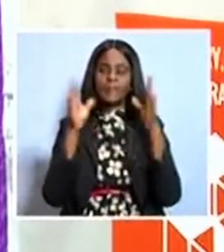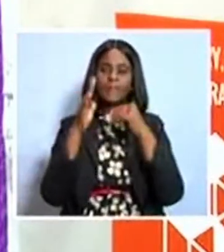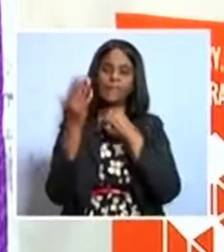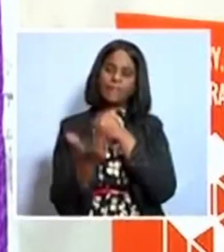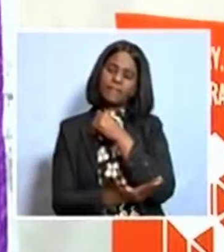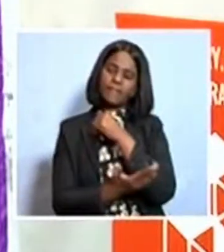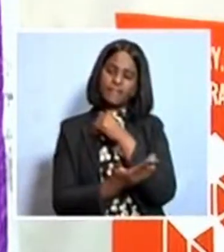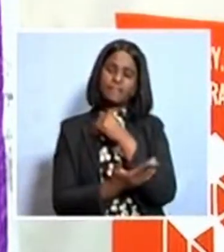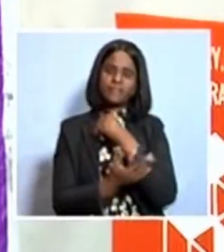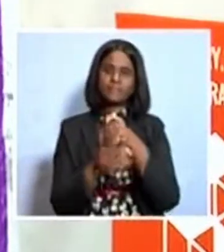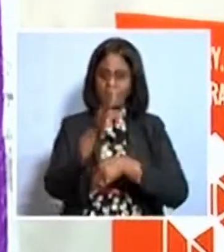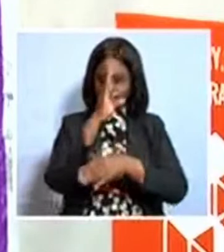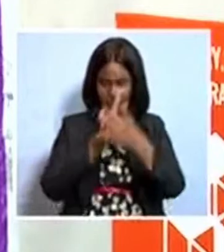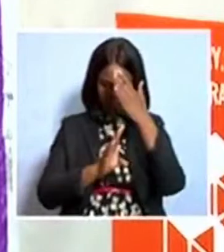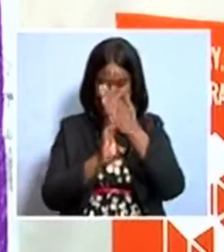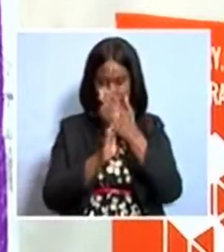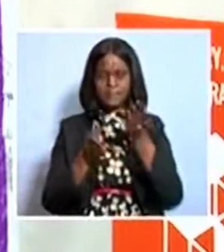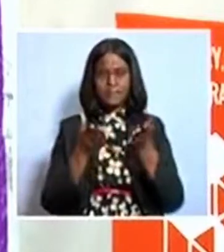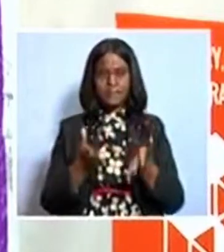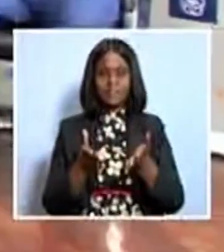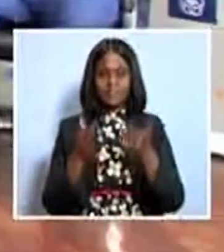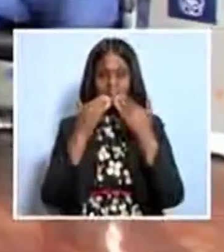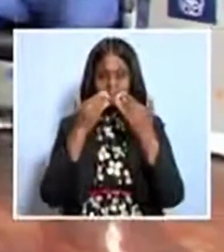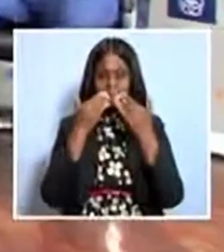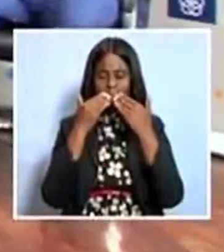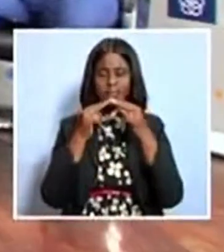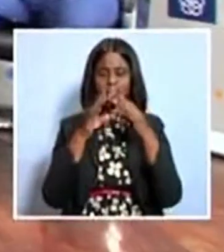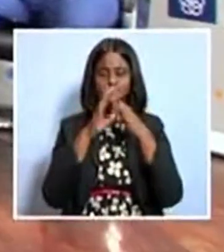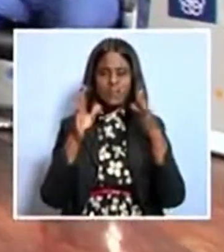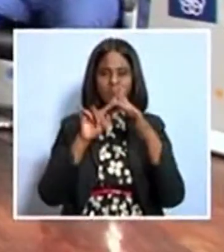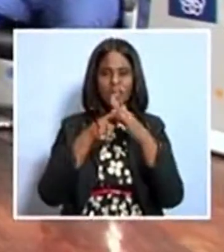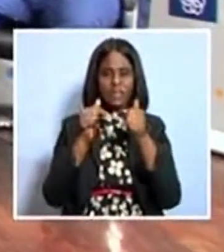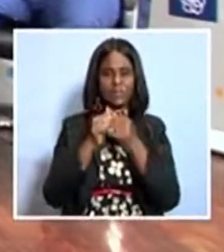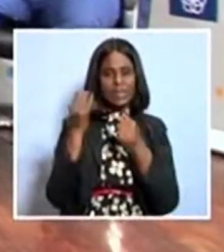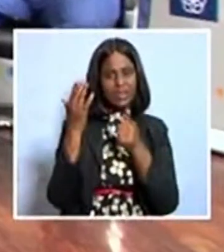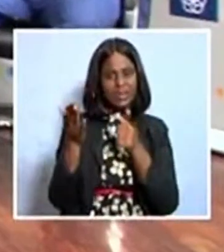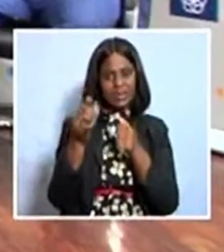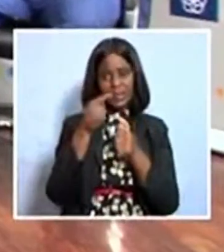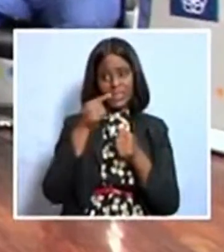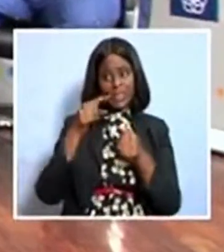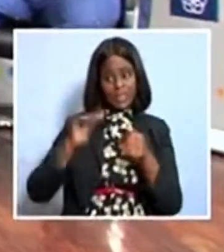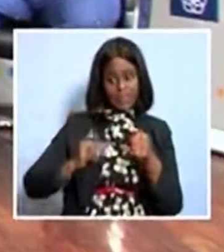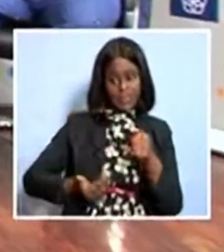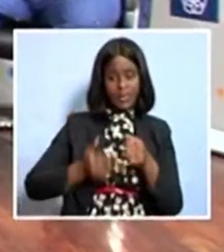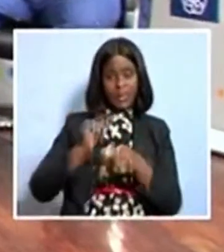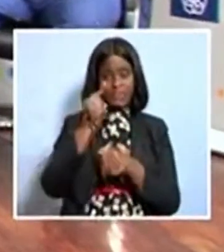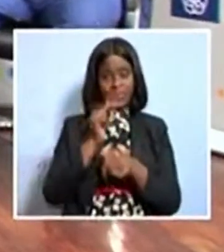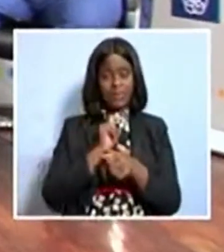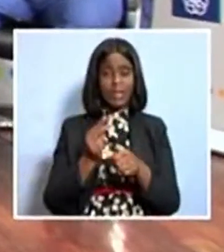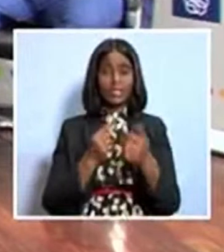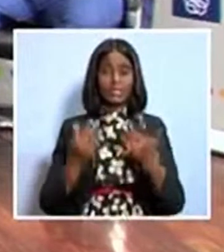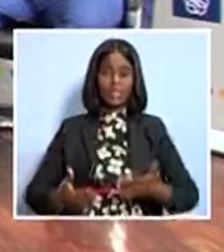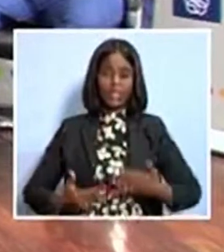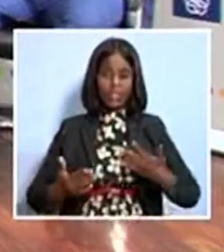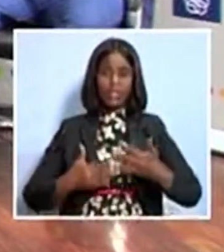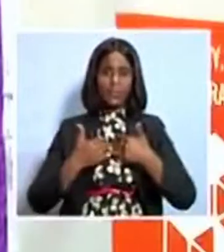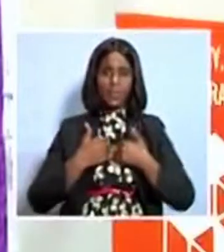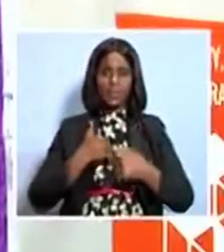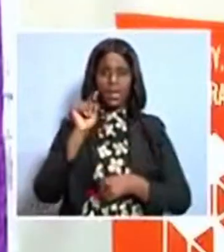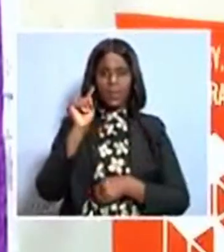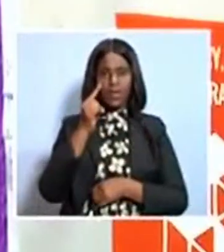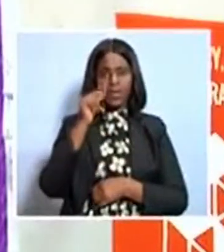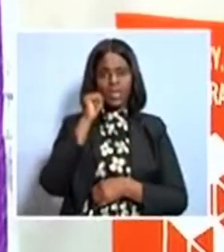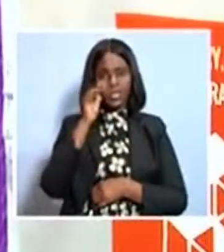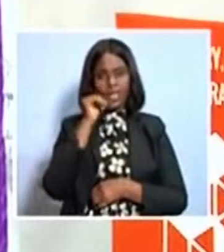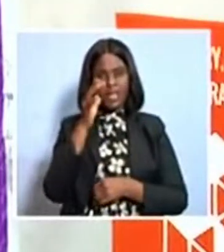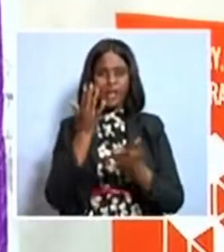It's an honor to be here. Thank you so much for inviting us. I'll start with you. They say ladies first, and we're privileged to have you as the only lady here.